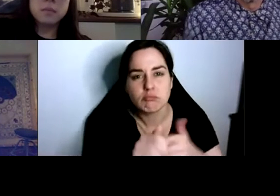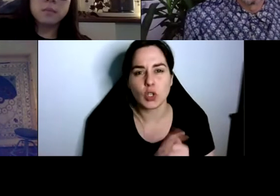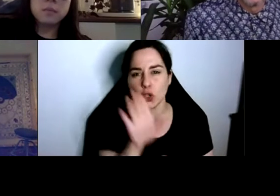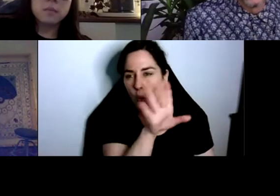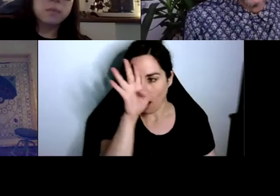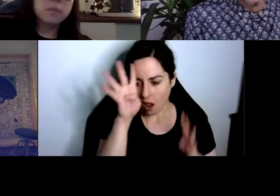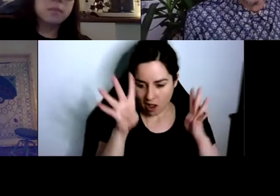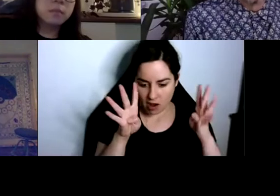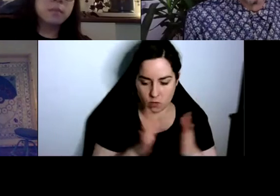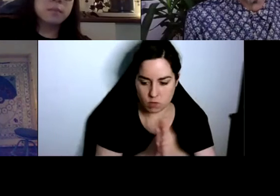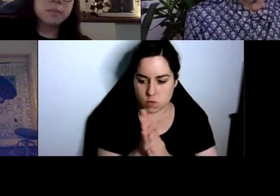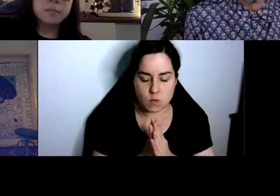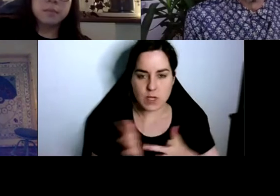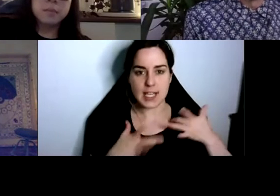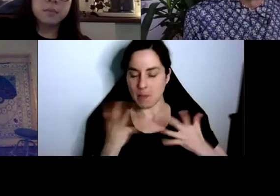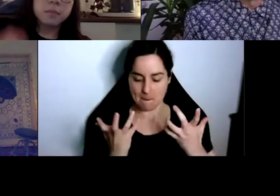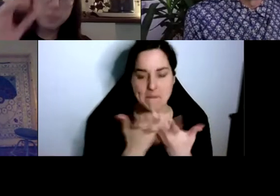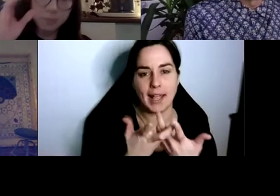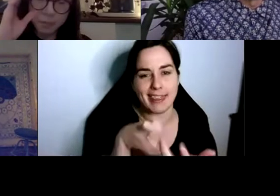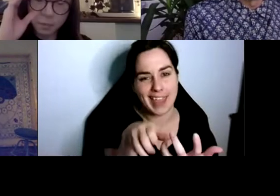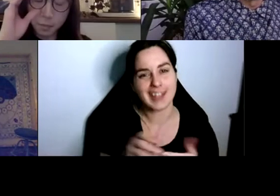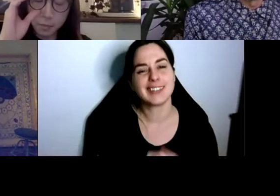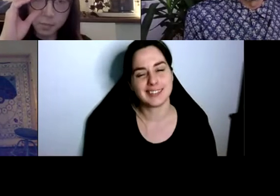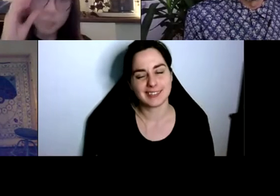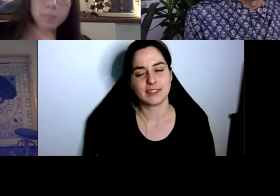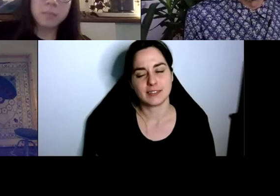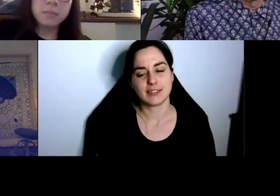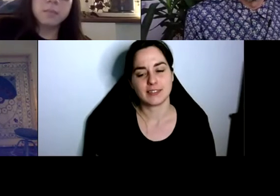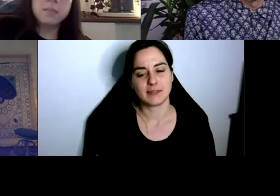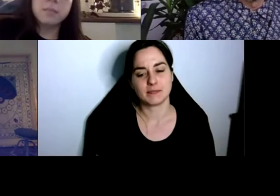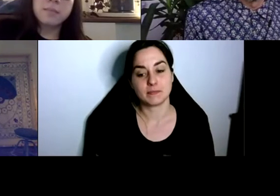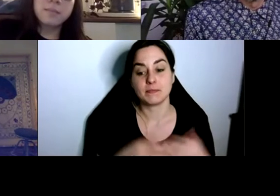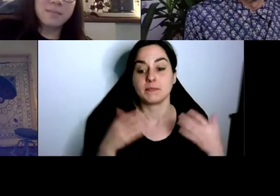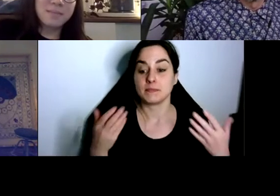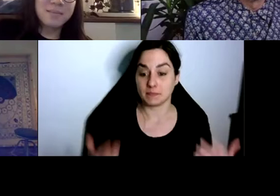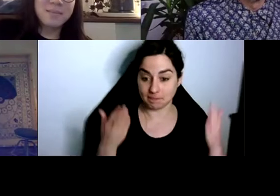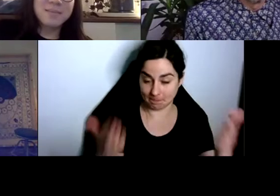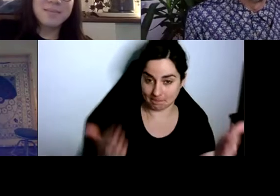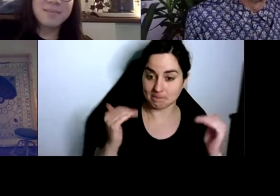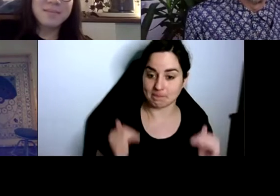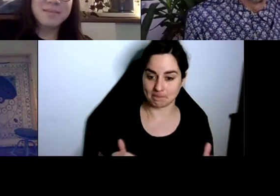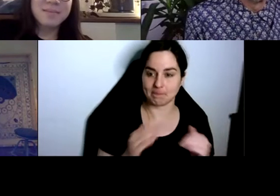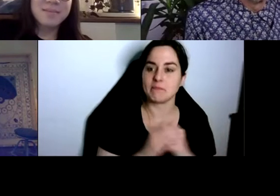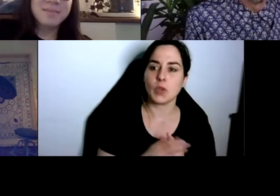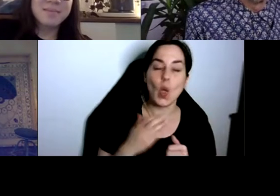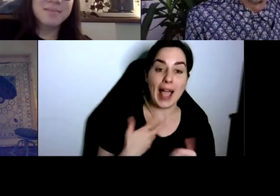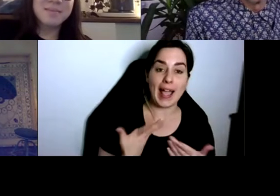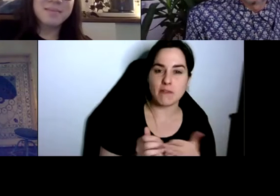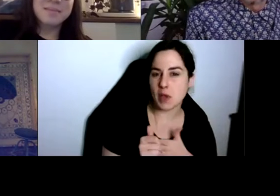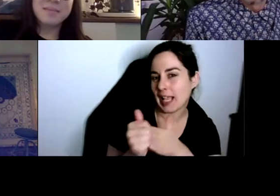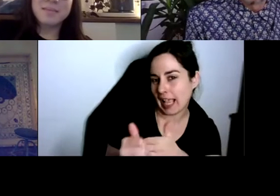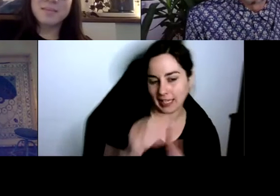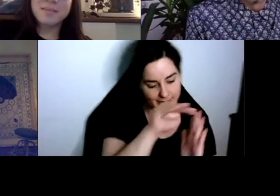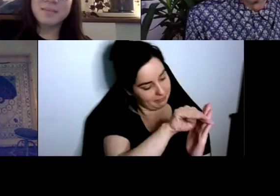moment. So I do have a guiding set of questions that was provided to me by Real